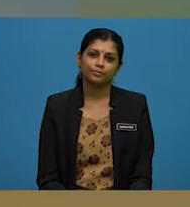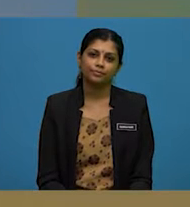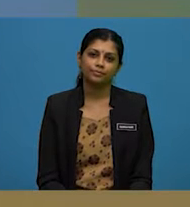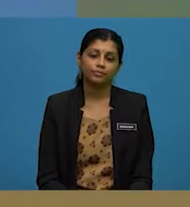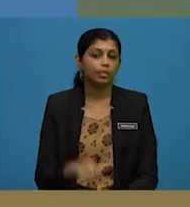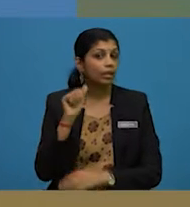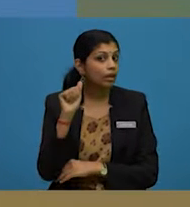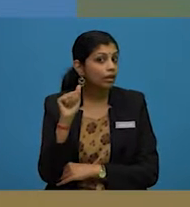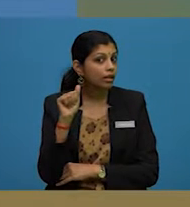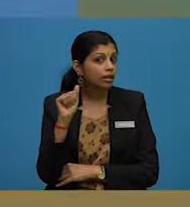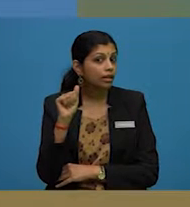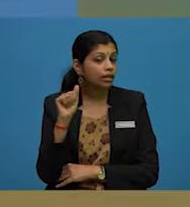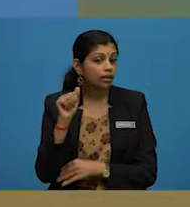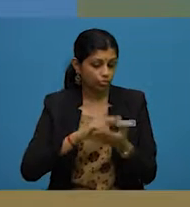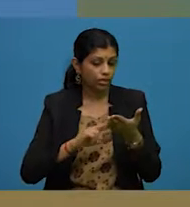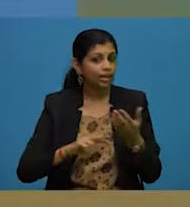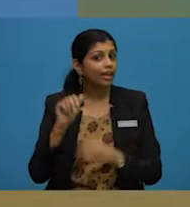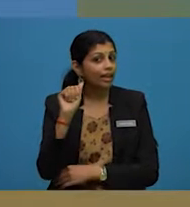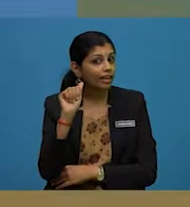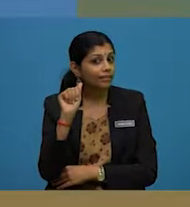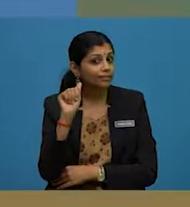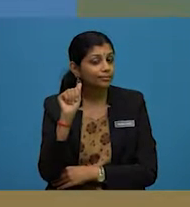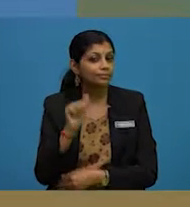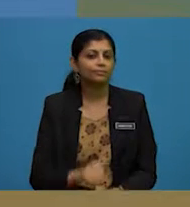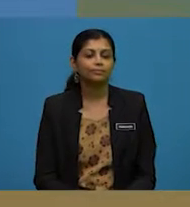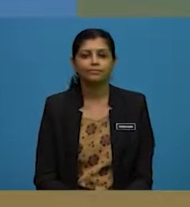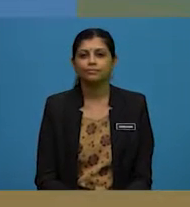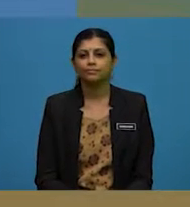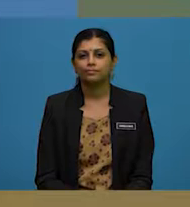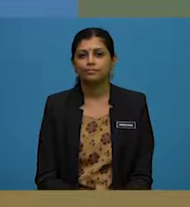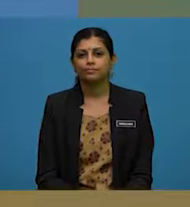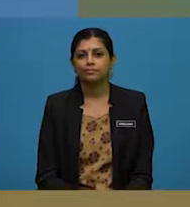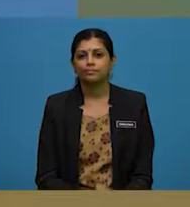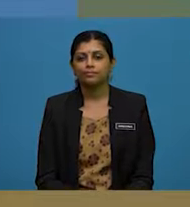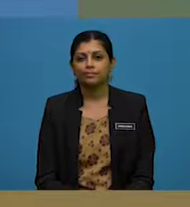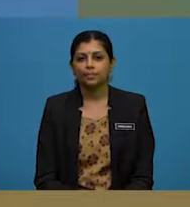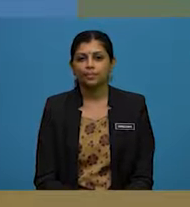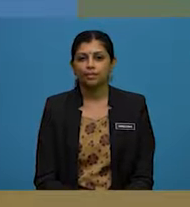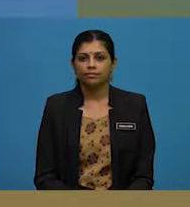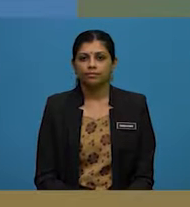A. Most old people are stubborn and resilient.